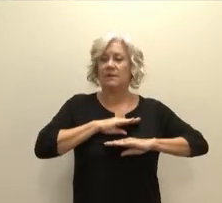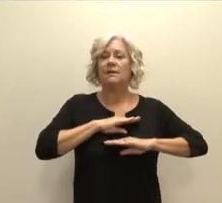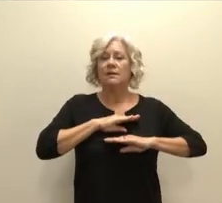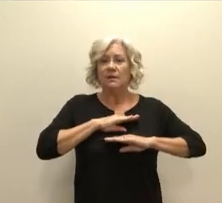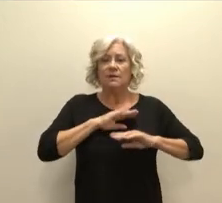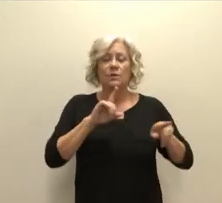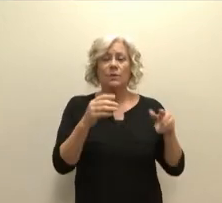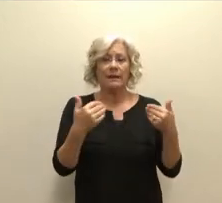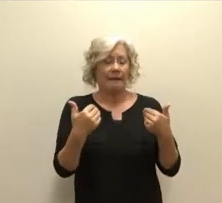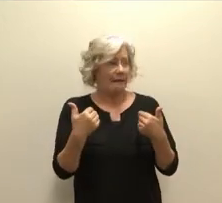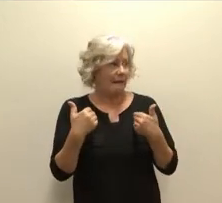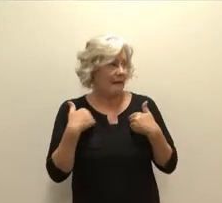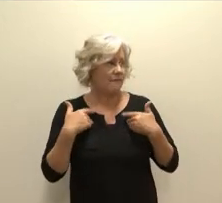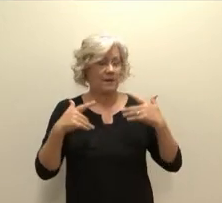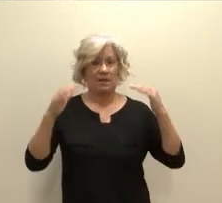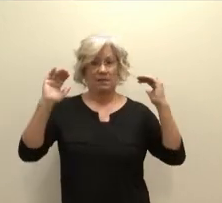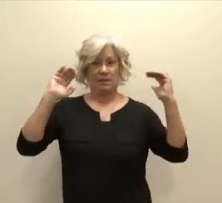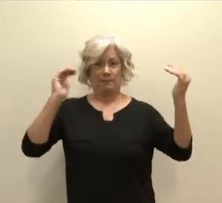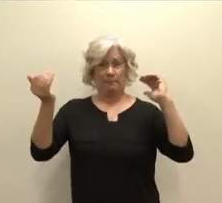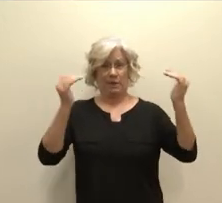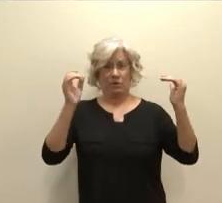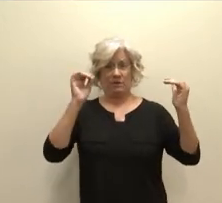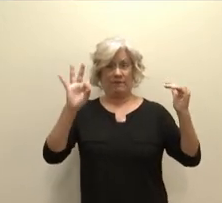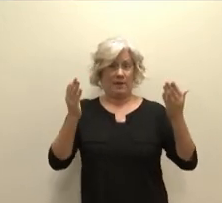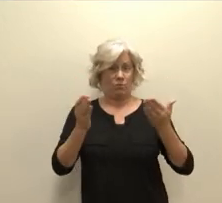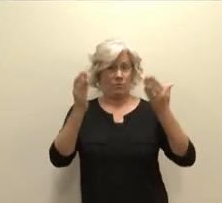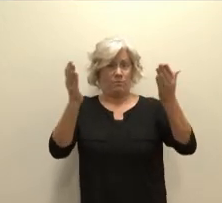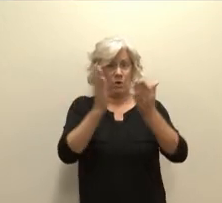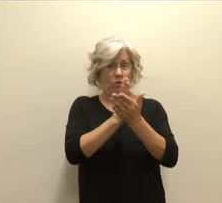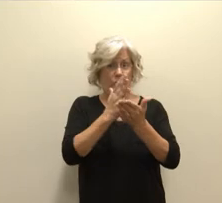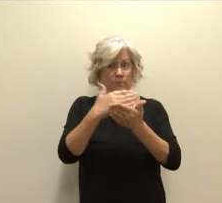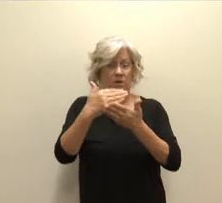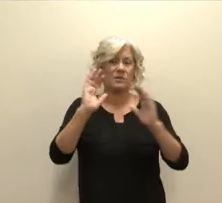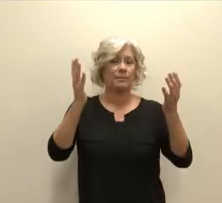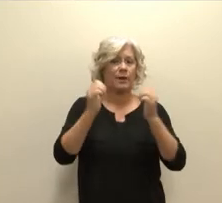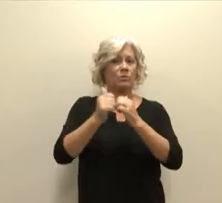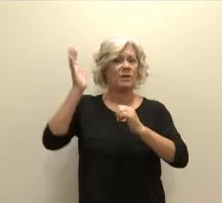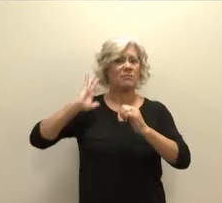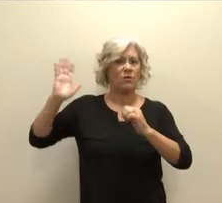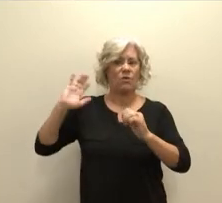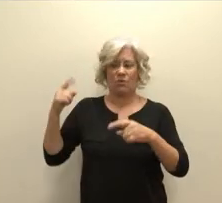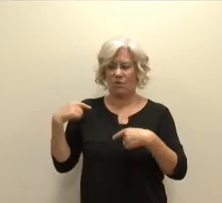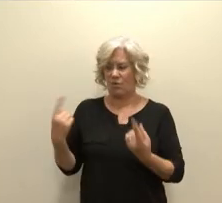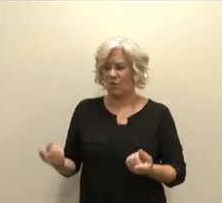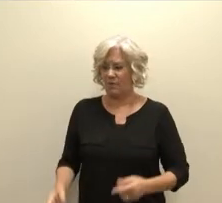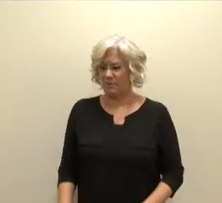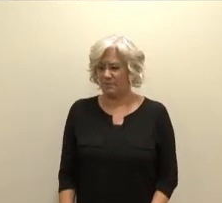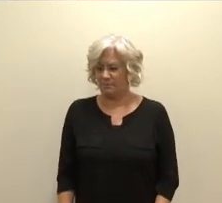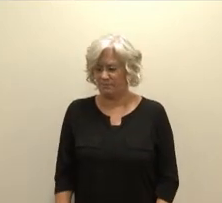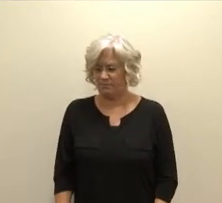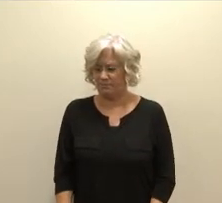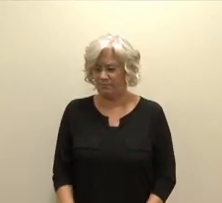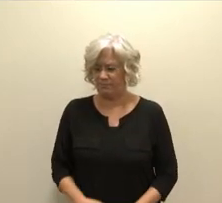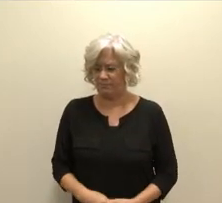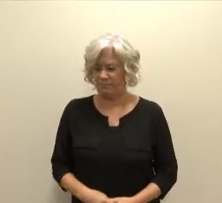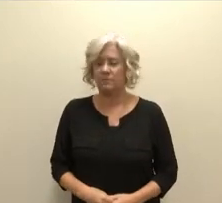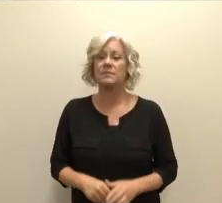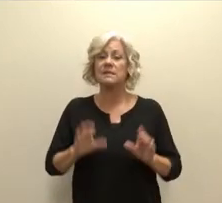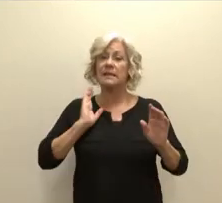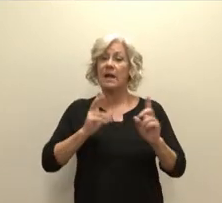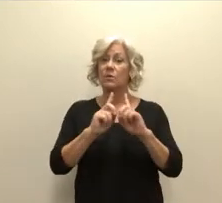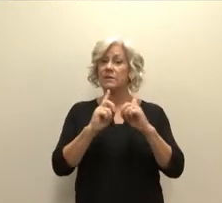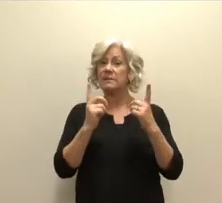a comparison of the proposed budget as compared to the prior year's budget. It's posted on our